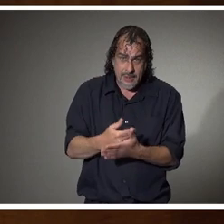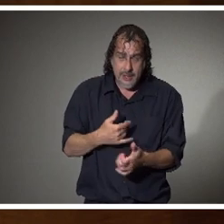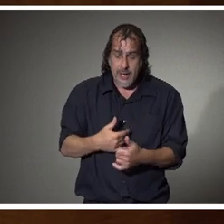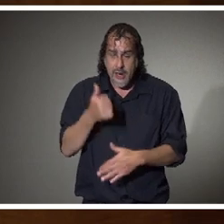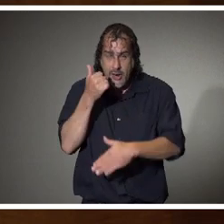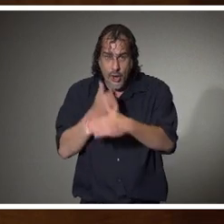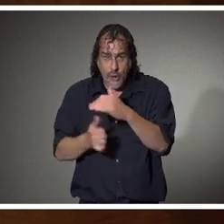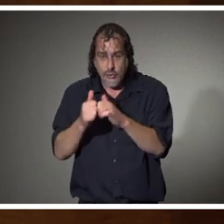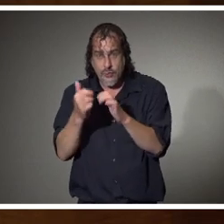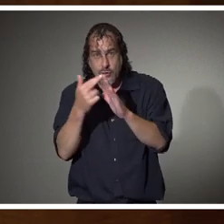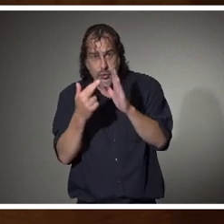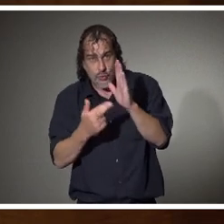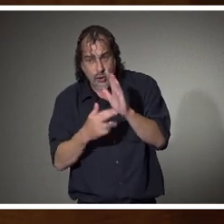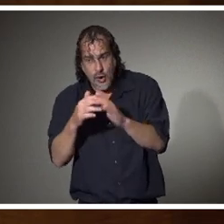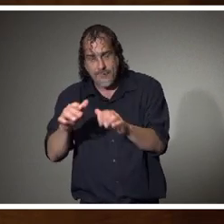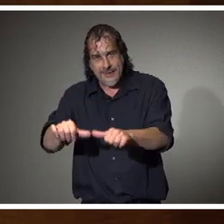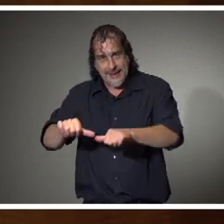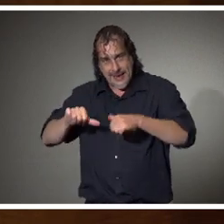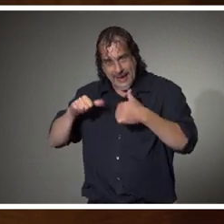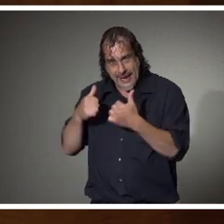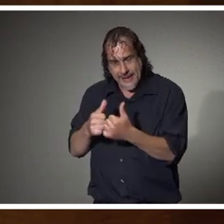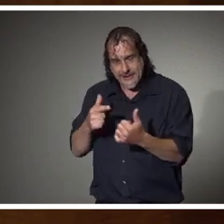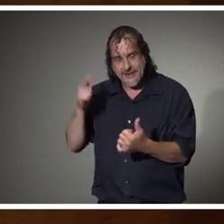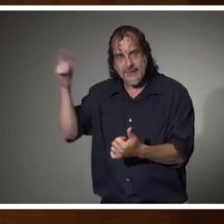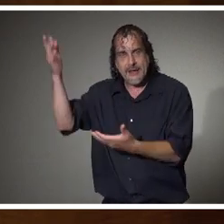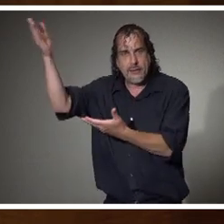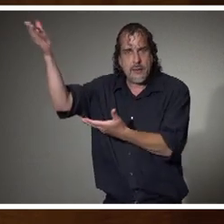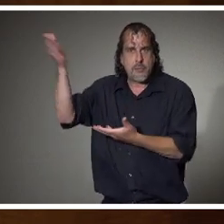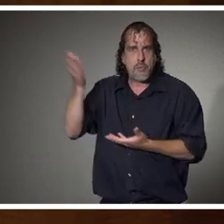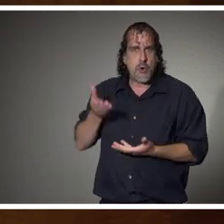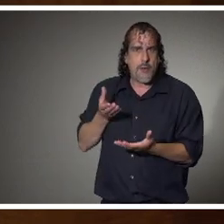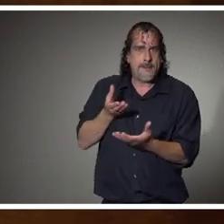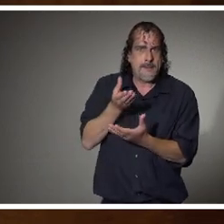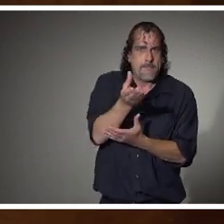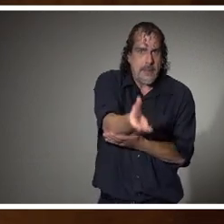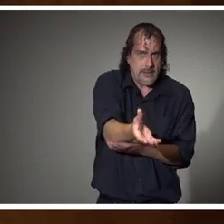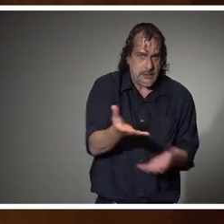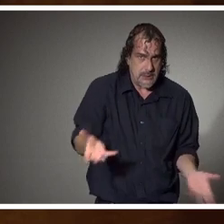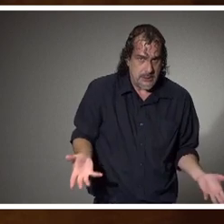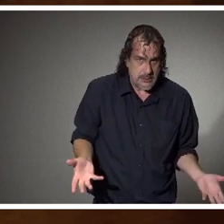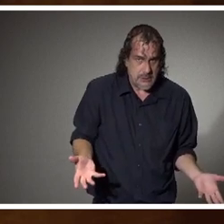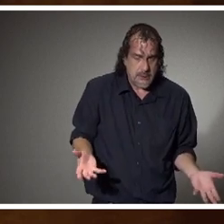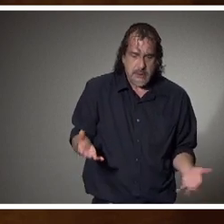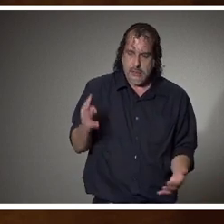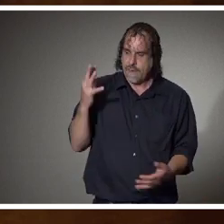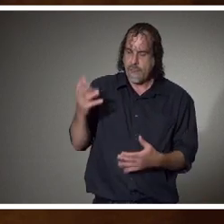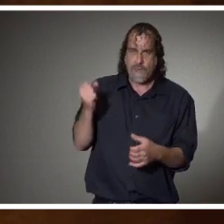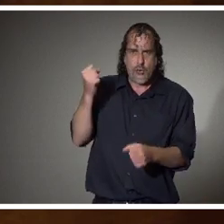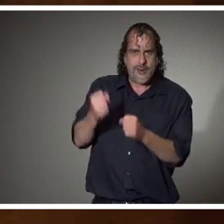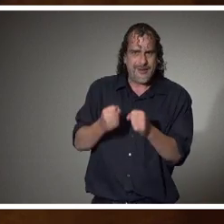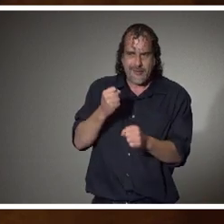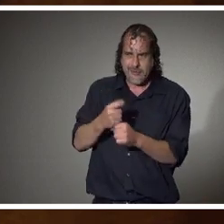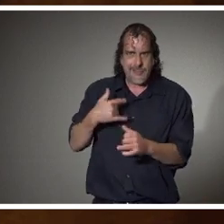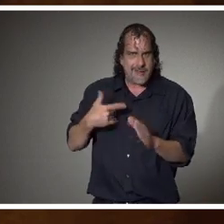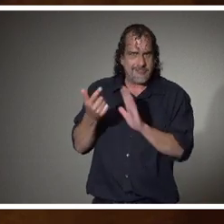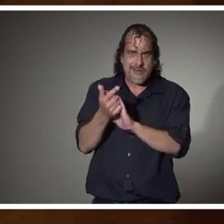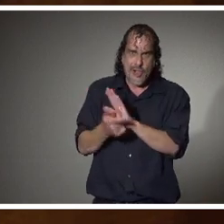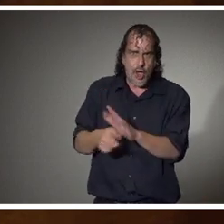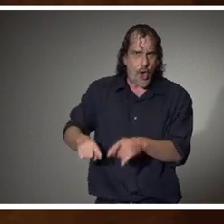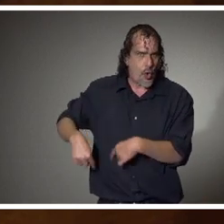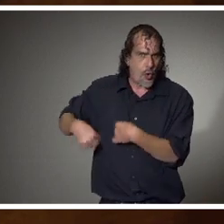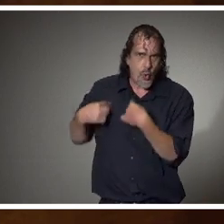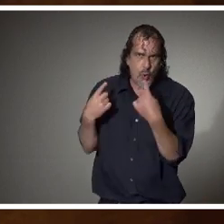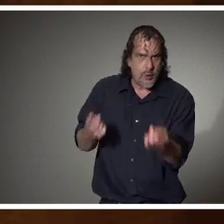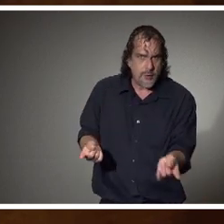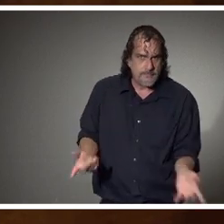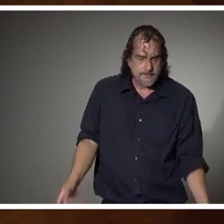and rules of the agency making the offer. And so for four decades, that's been the law of the land in Mississippi. Over the last